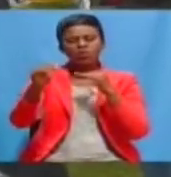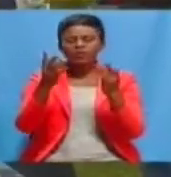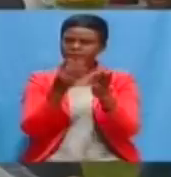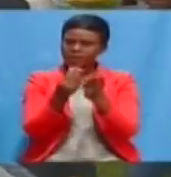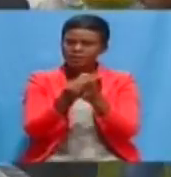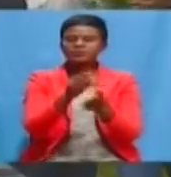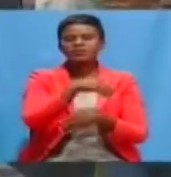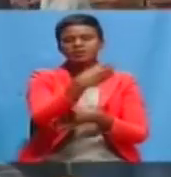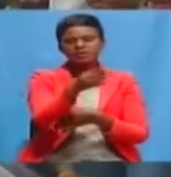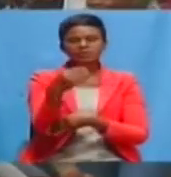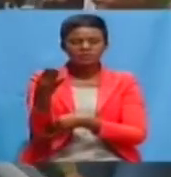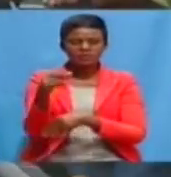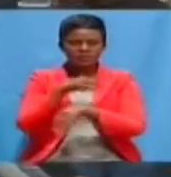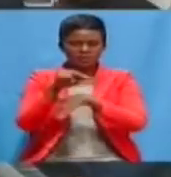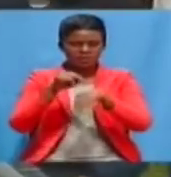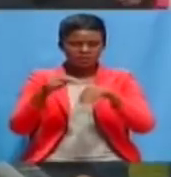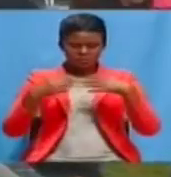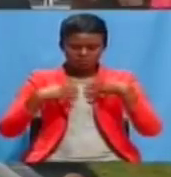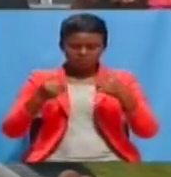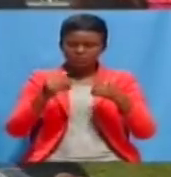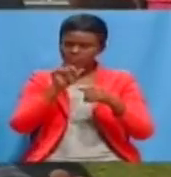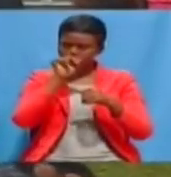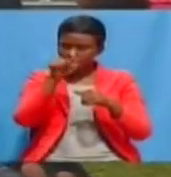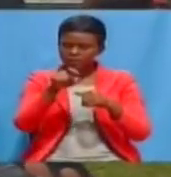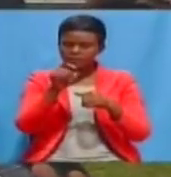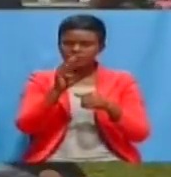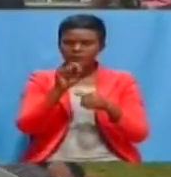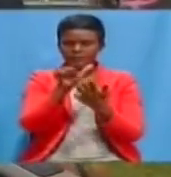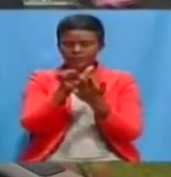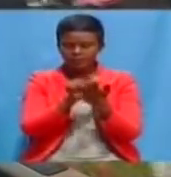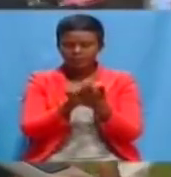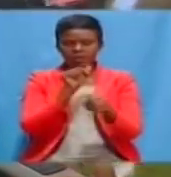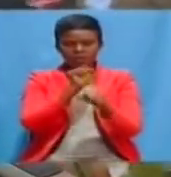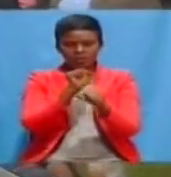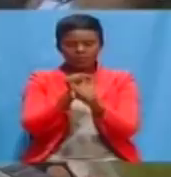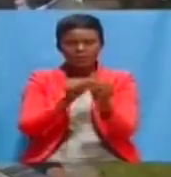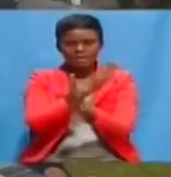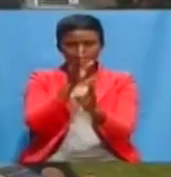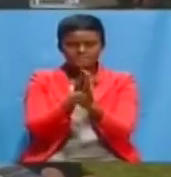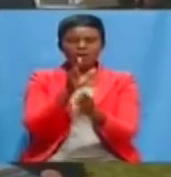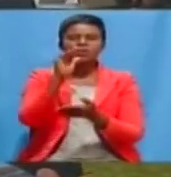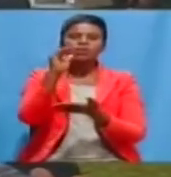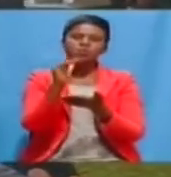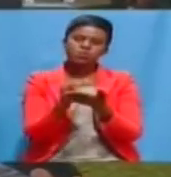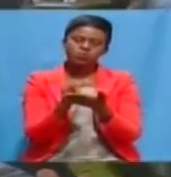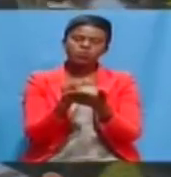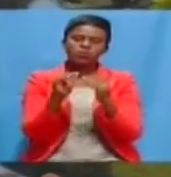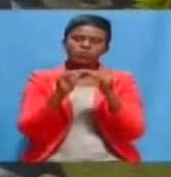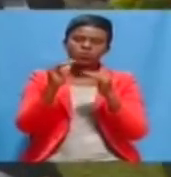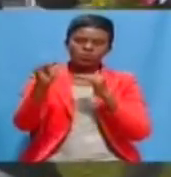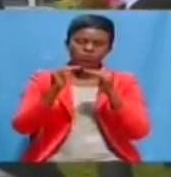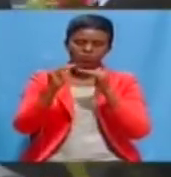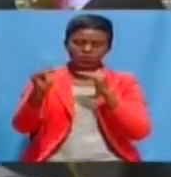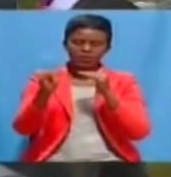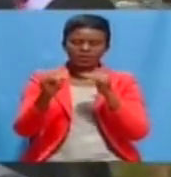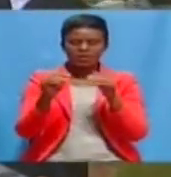distribution. The National Health Insurance Act works towards reducing the income disparities and inequalities, the gap